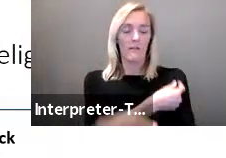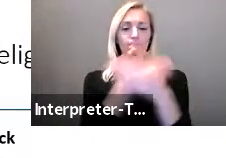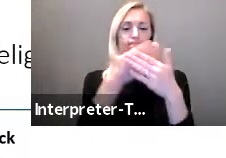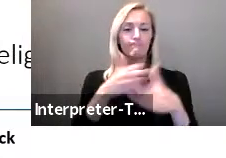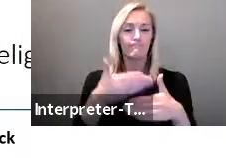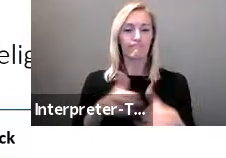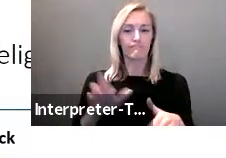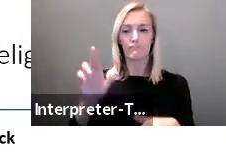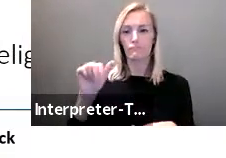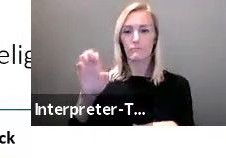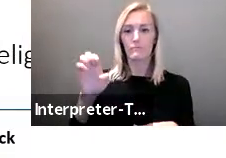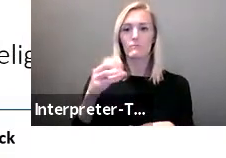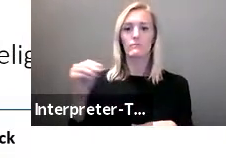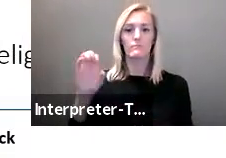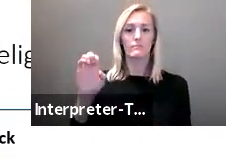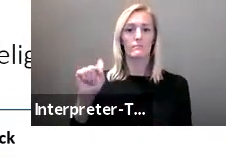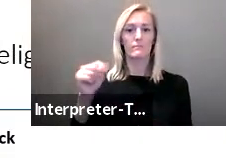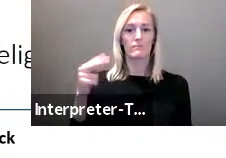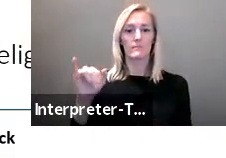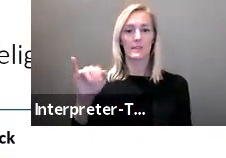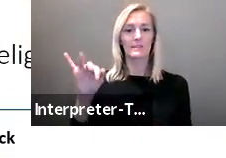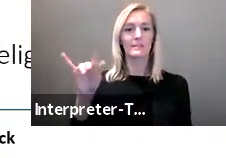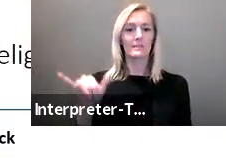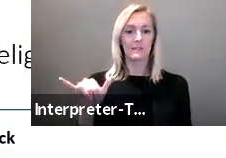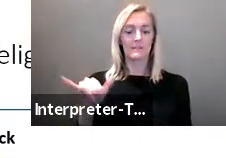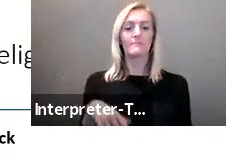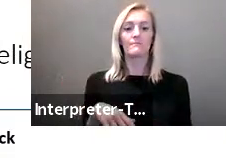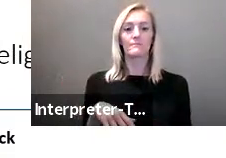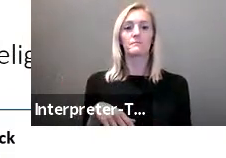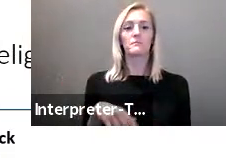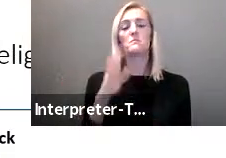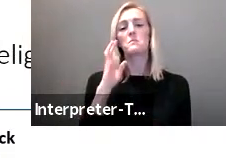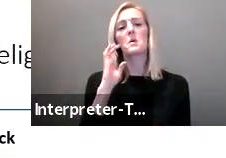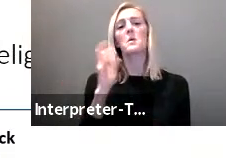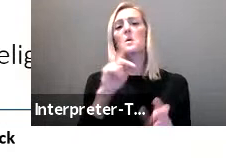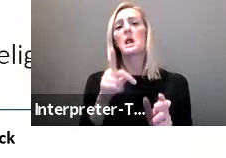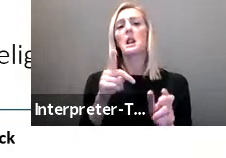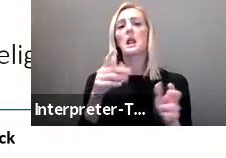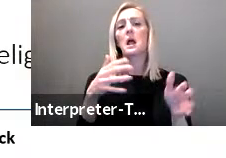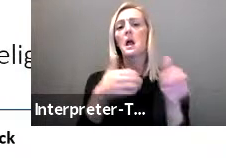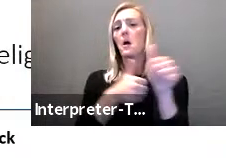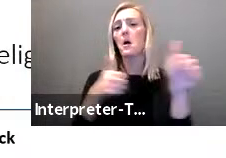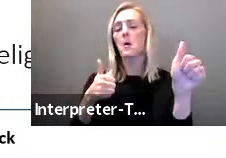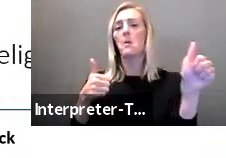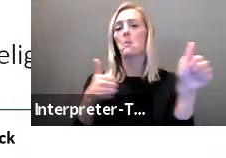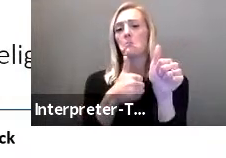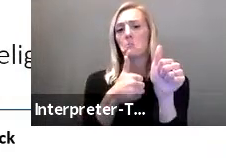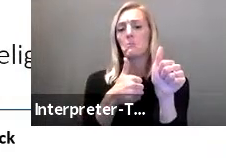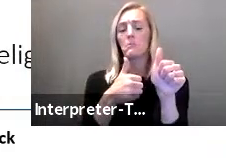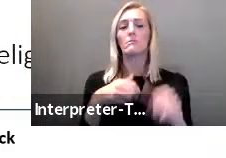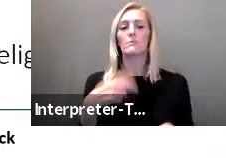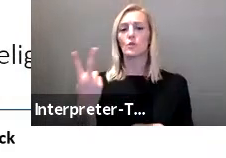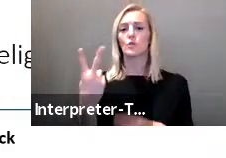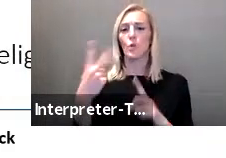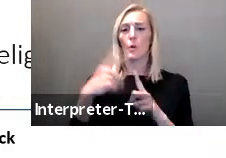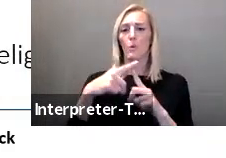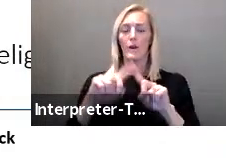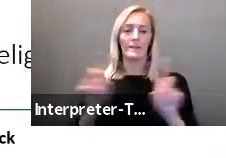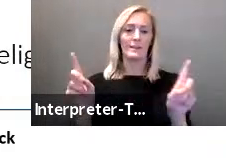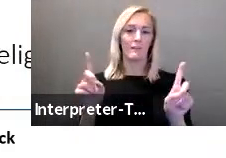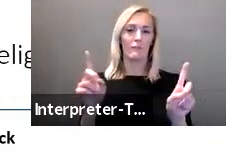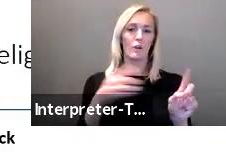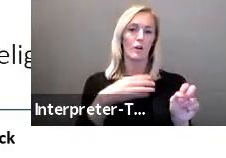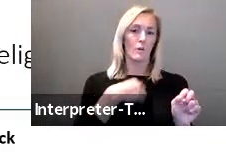and ethnicity. Here, the gaps are much smaller. There's a 2-point difference between white and Black